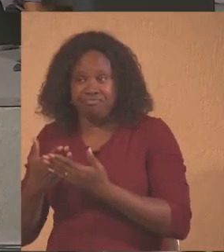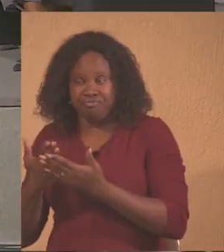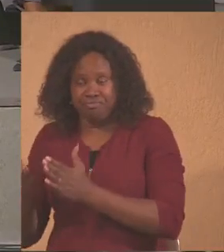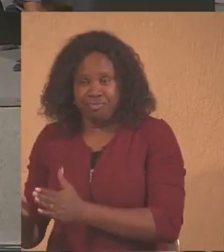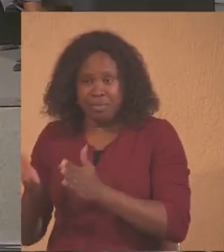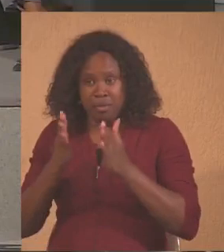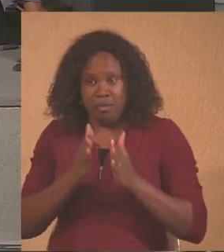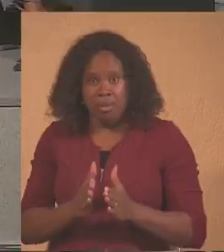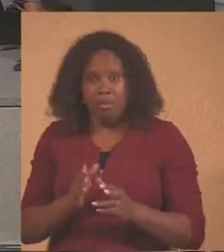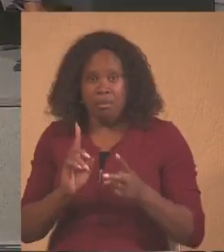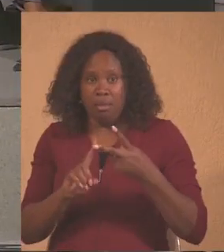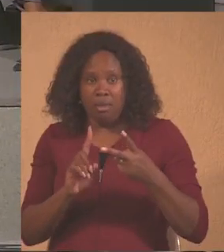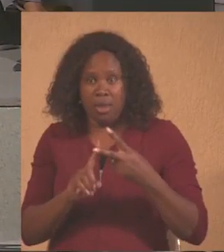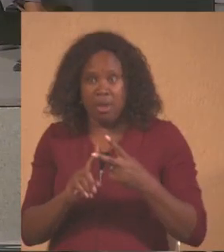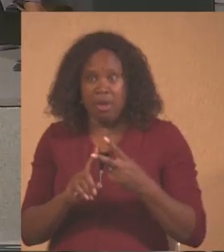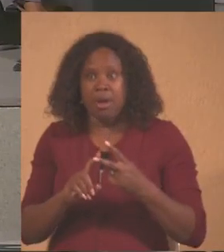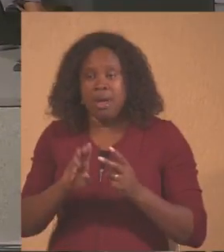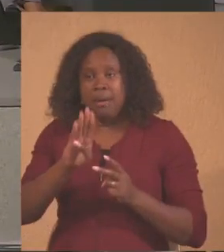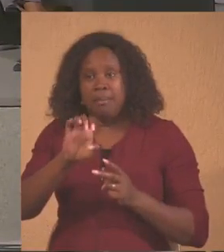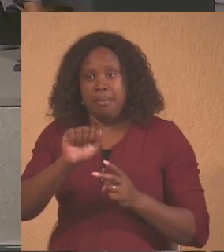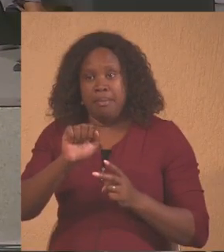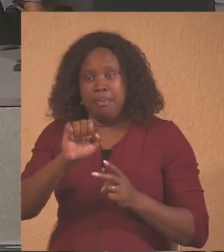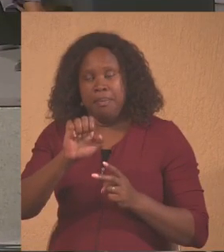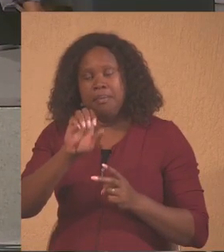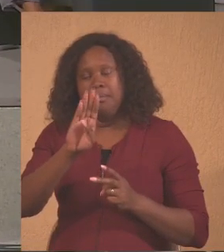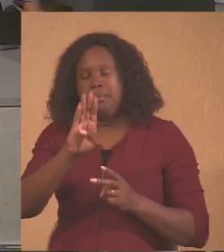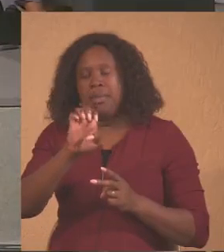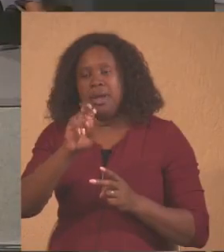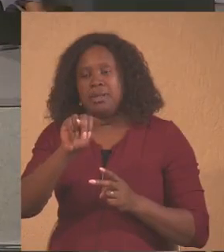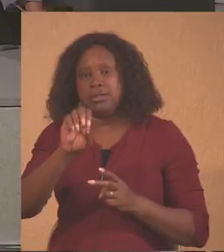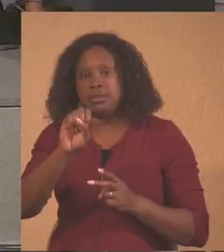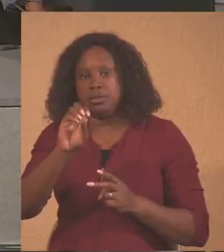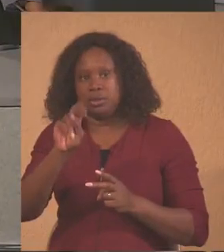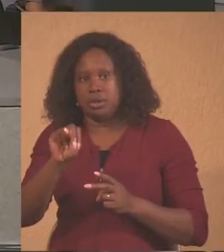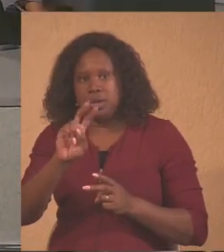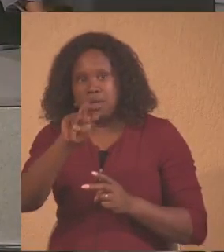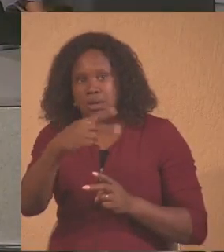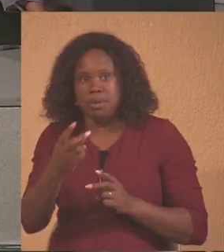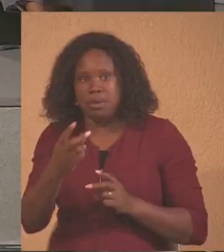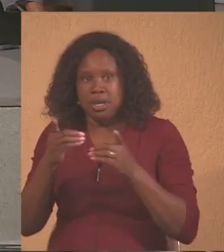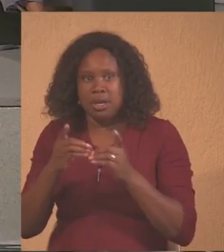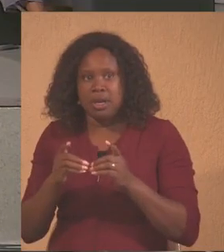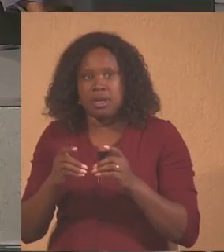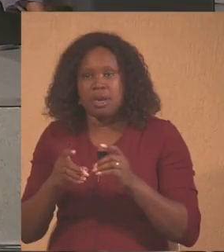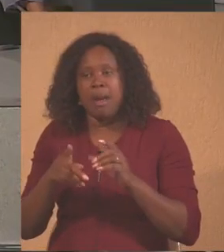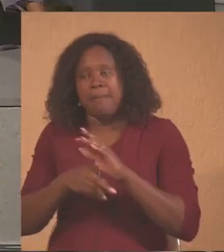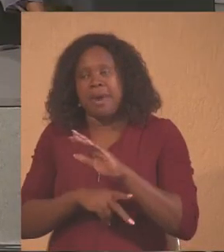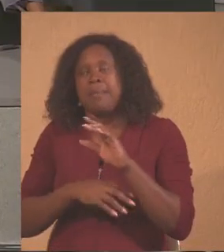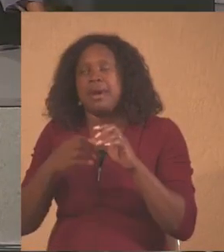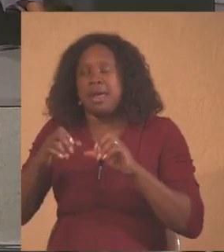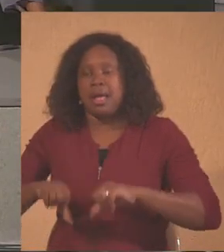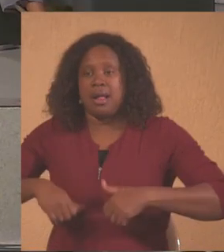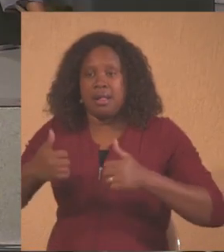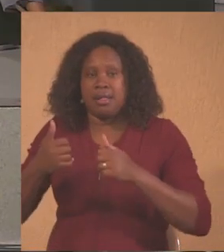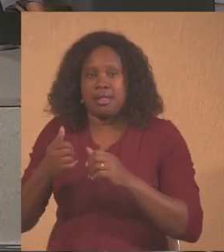I'm also joined by Mr. Benson Tomwa, who is the Deputy Director of Primary Health Care. Thank you very much for making the